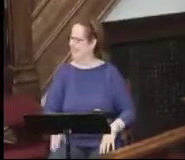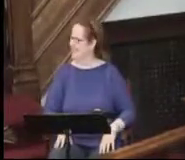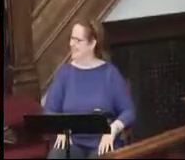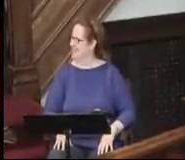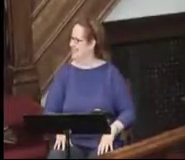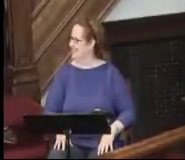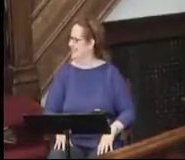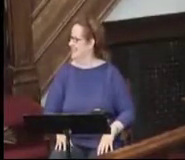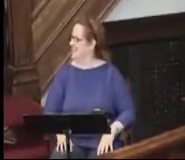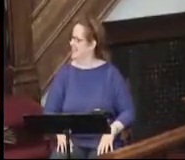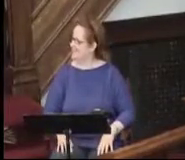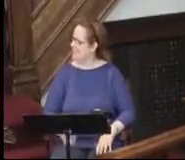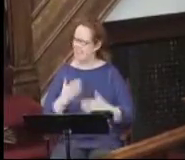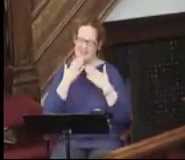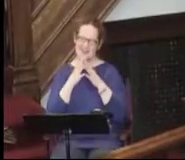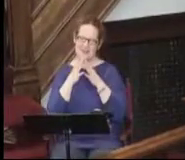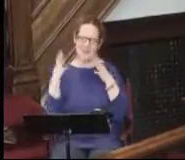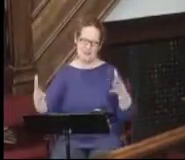Thank you.